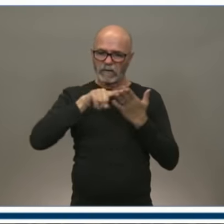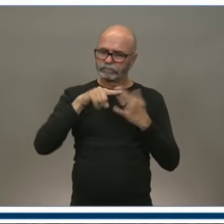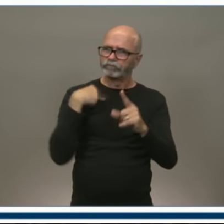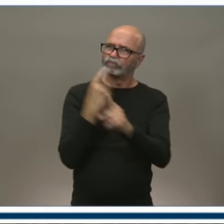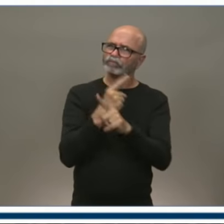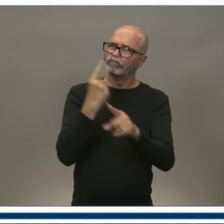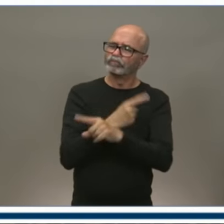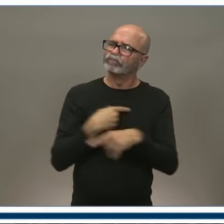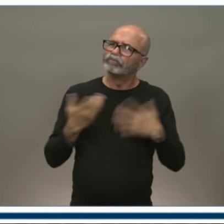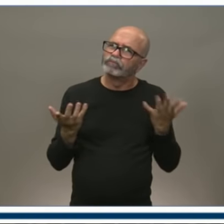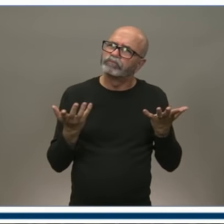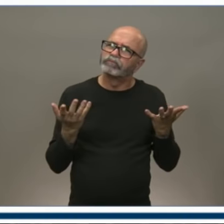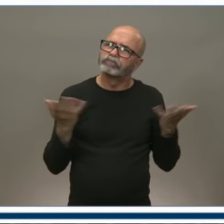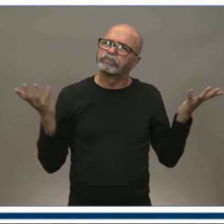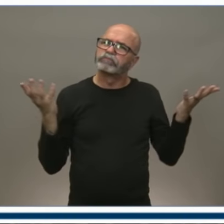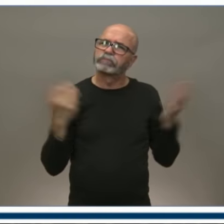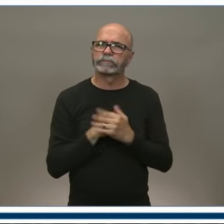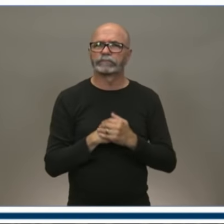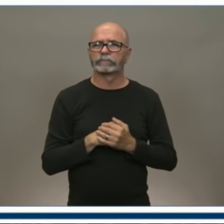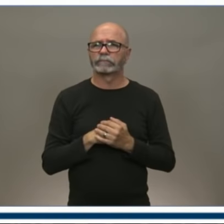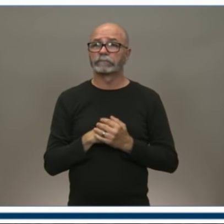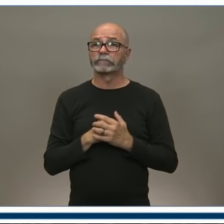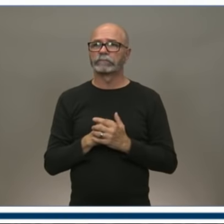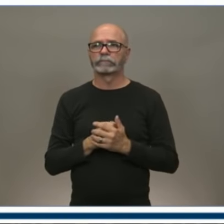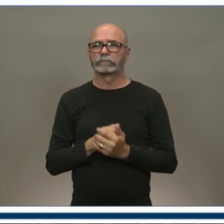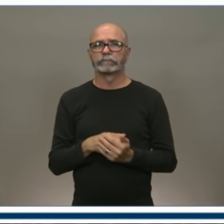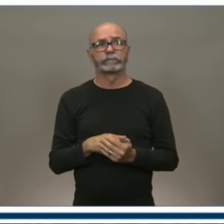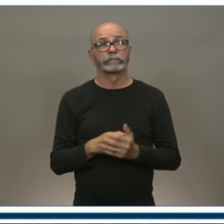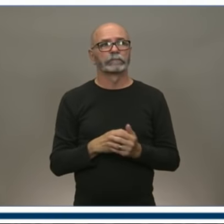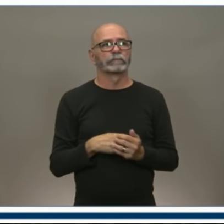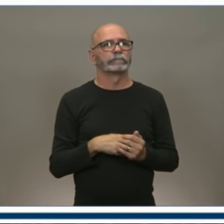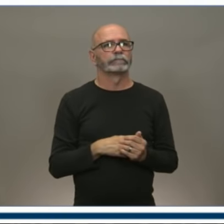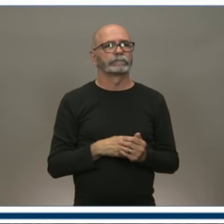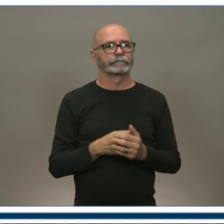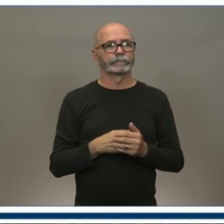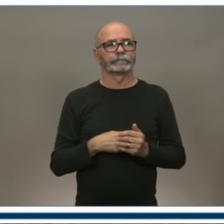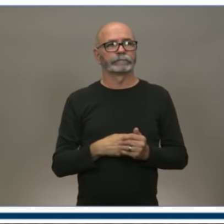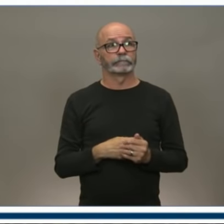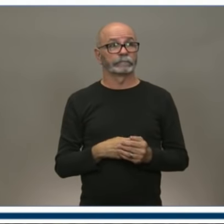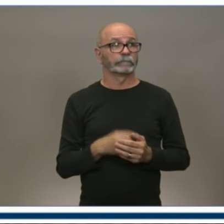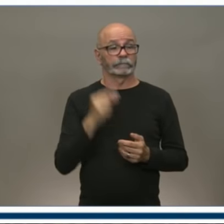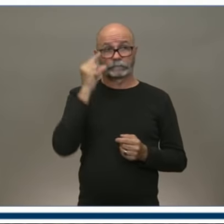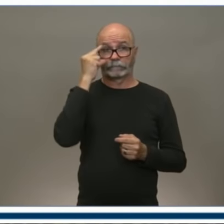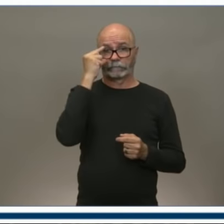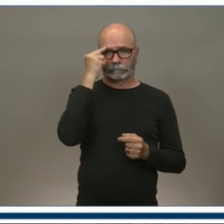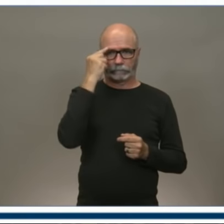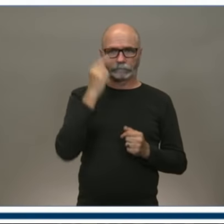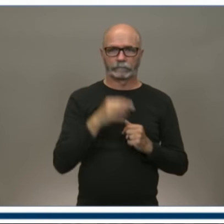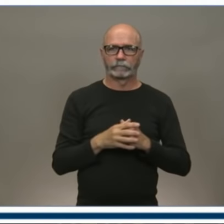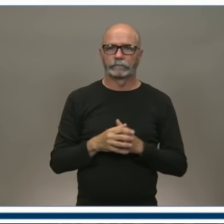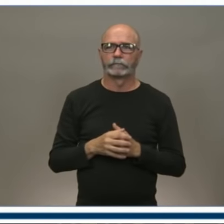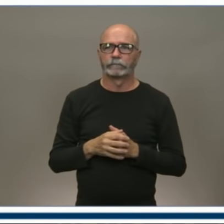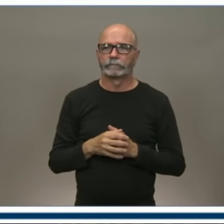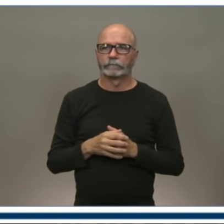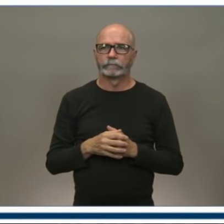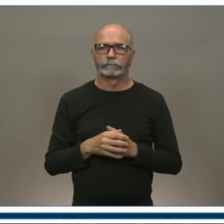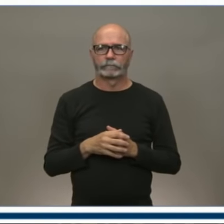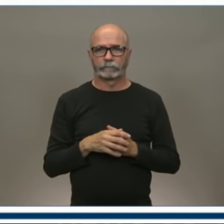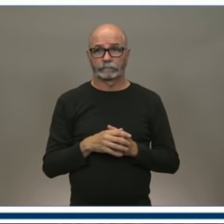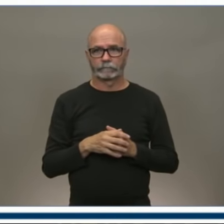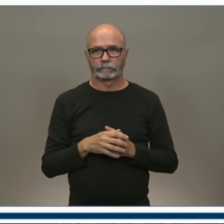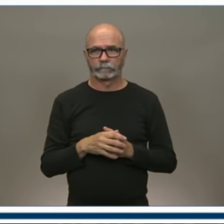Good morning. Quick question, Dr. Strang. You reminded people already this morning about the COVID alert app, but I think it's been available for about a